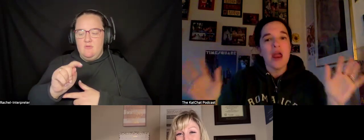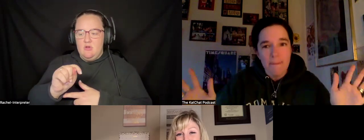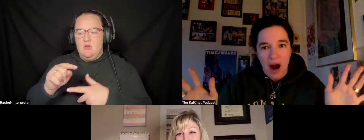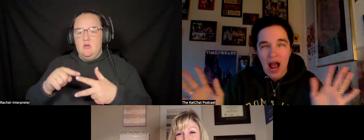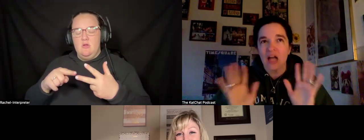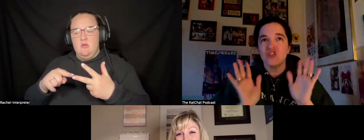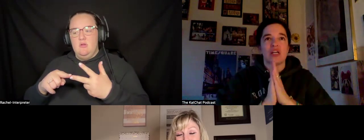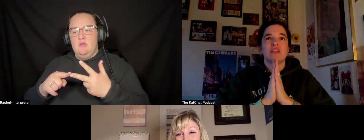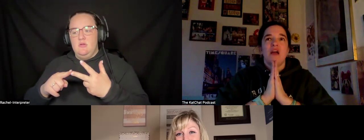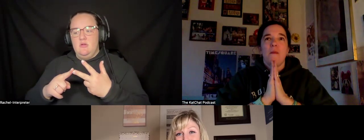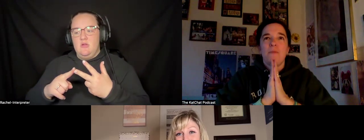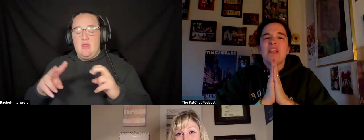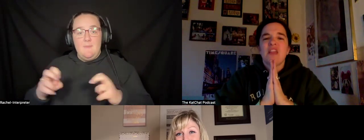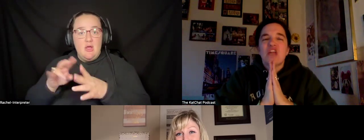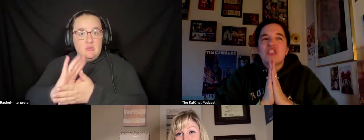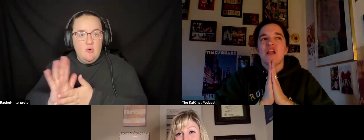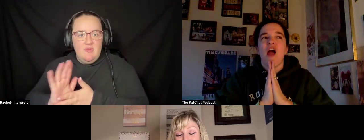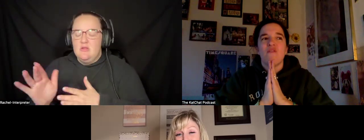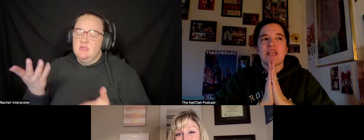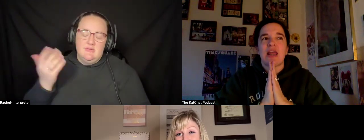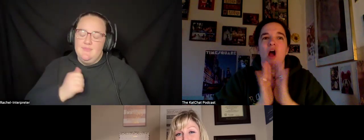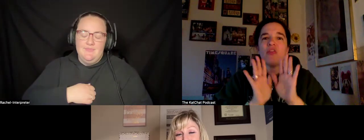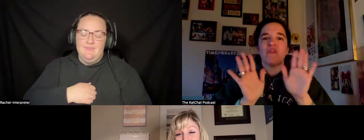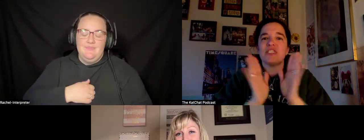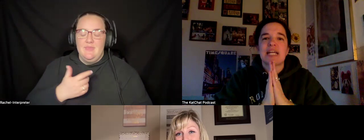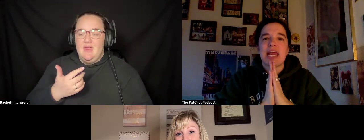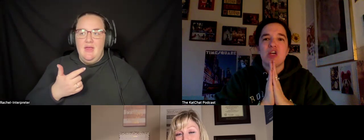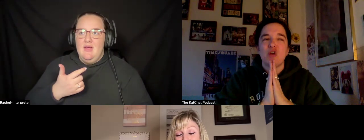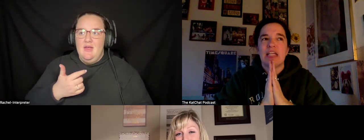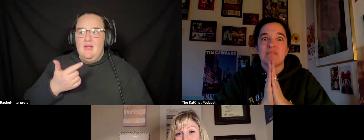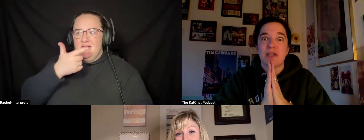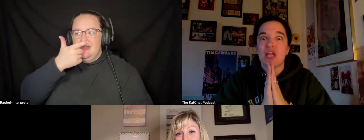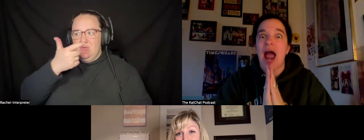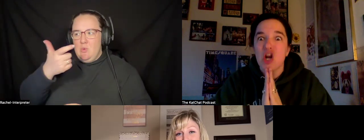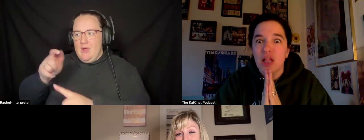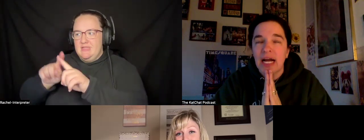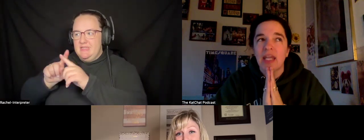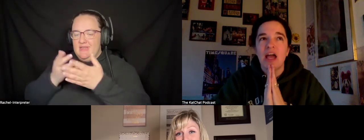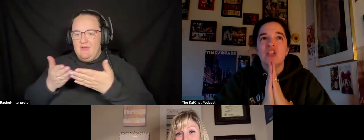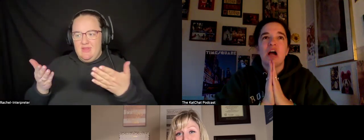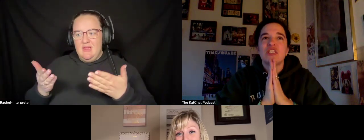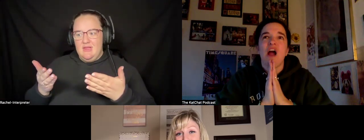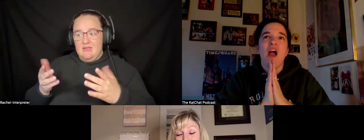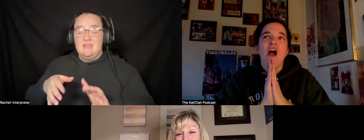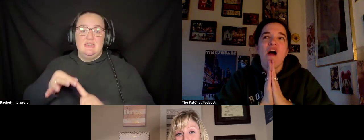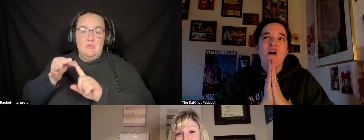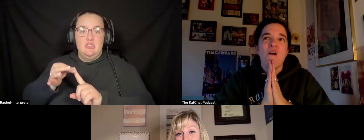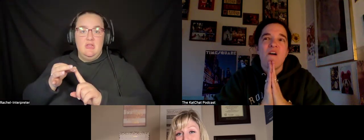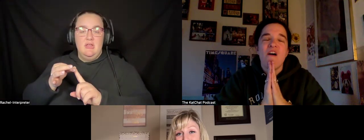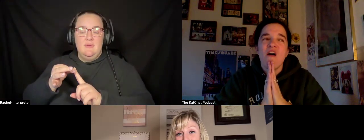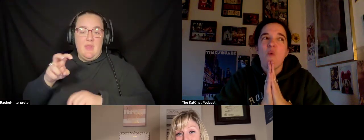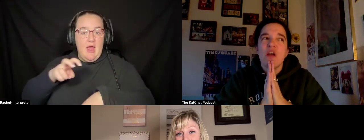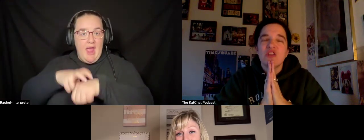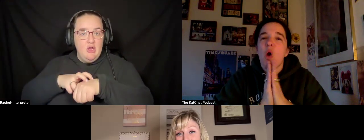you name it. I should love seeing all the different sceneries, especially Ireland. I should love,